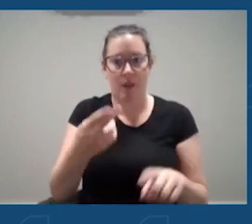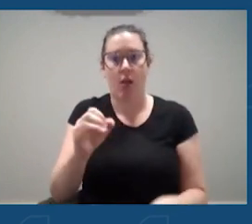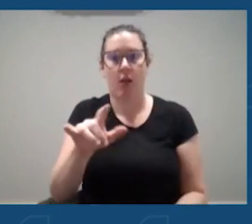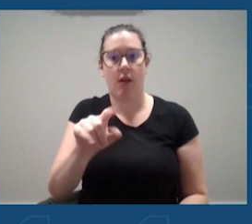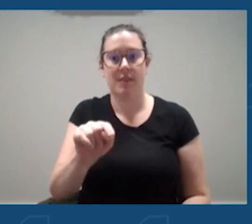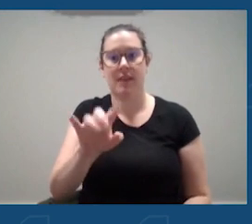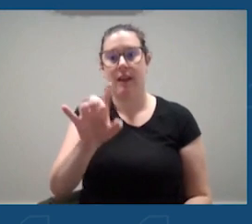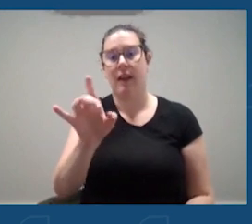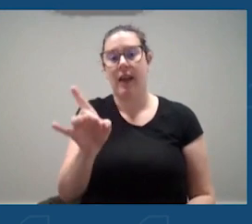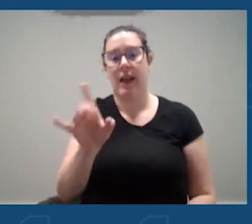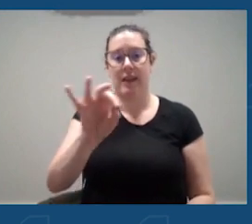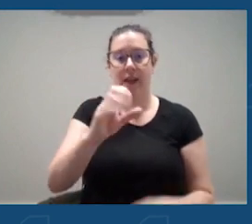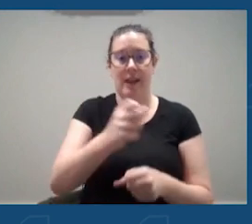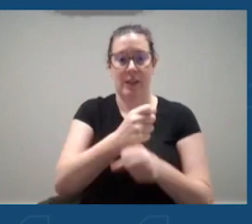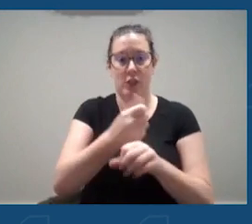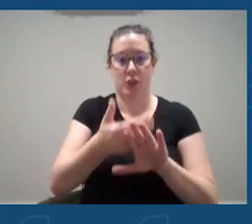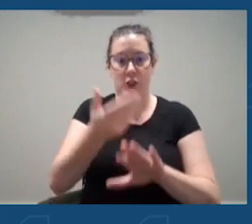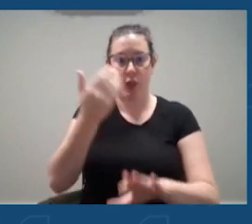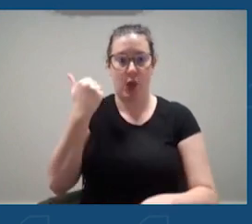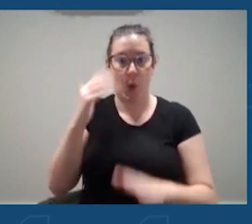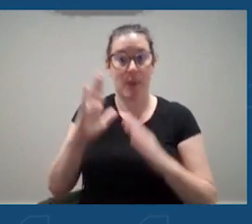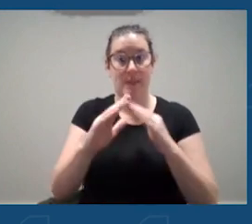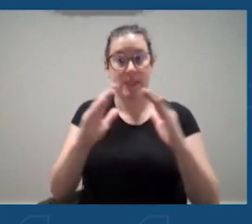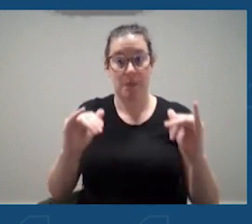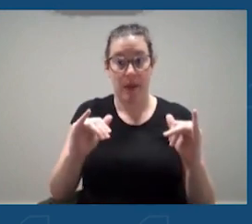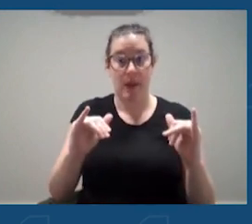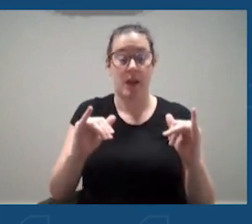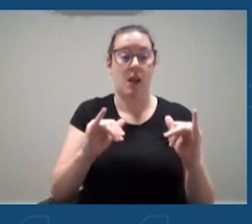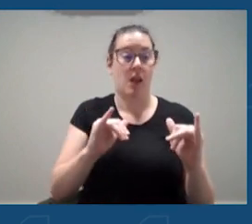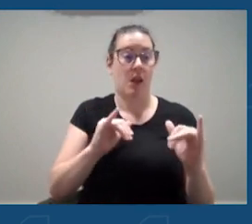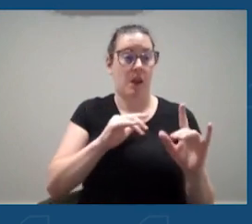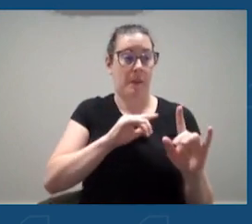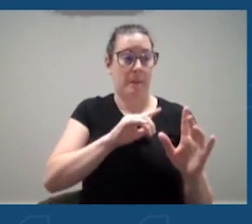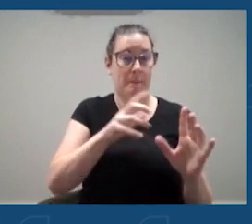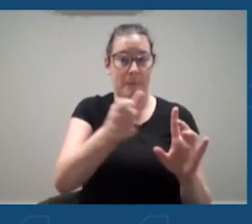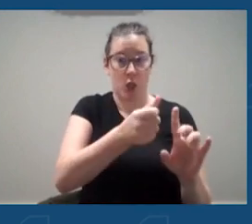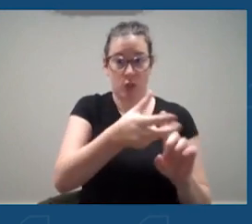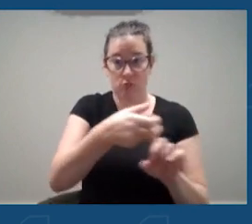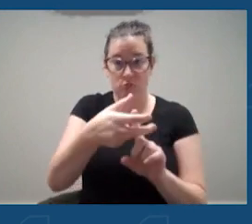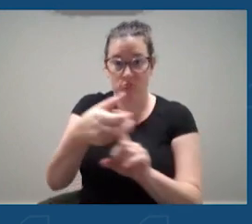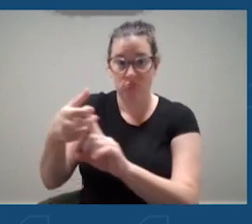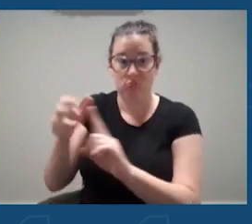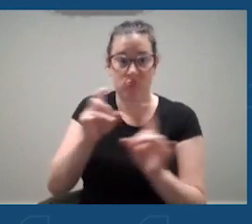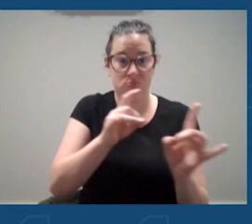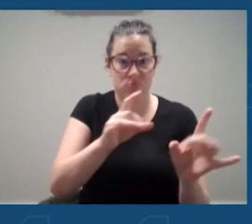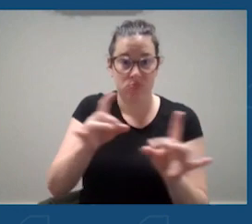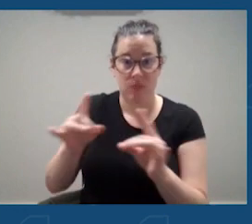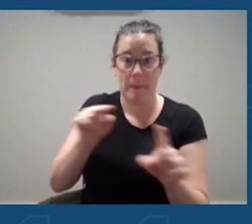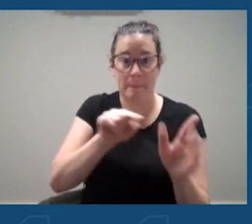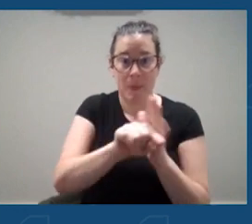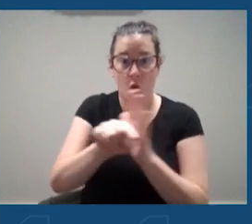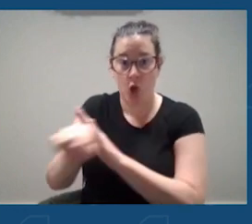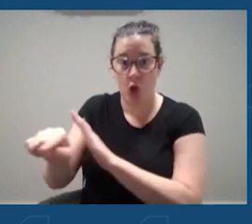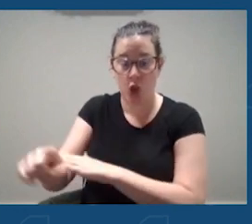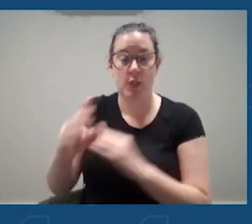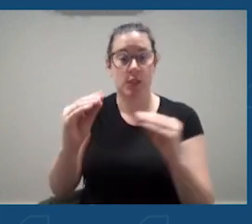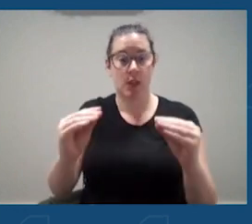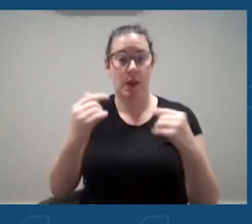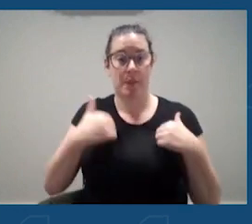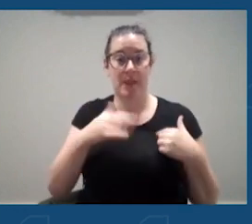the systematic persecution and murder of 6 million Jews began. She taught me that 77 years